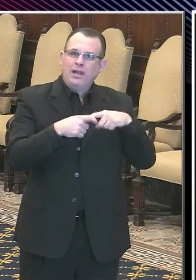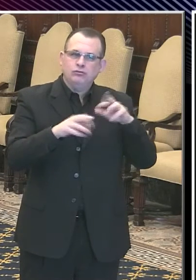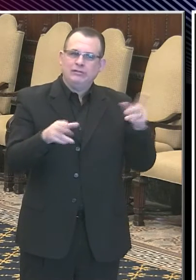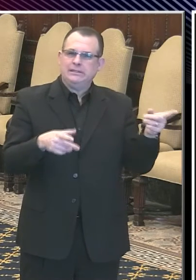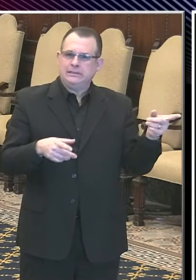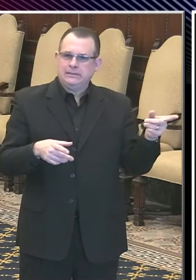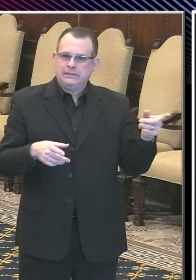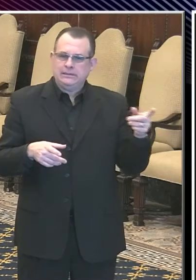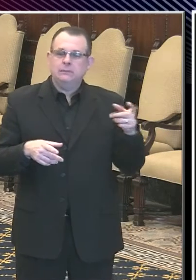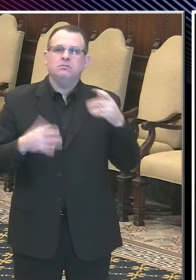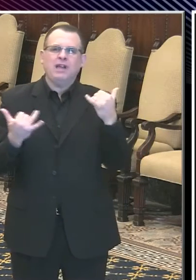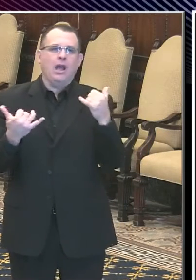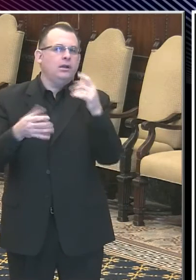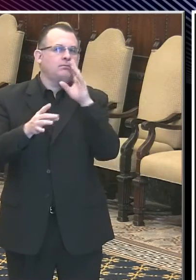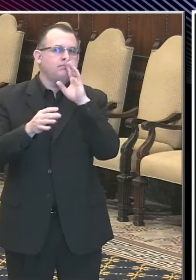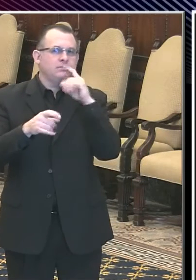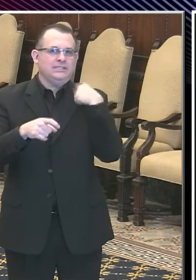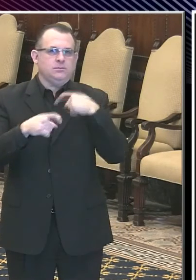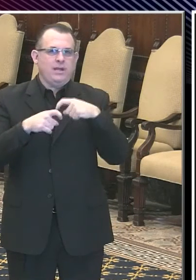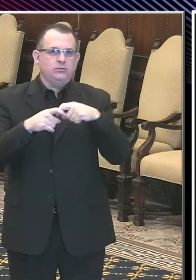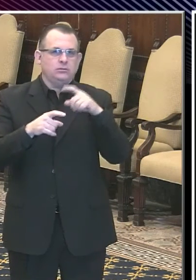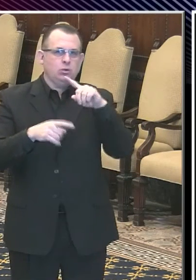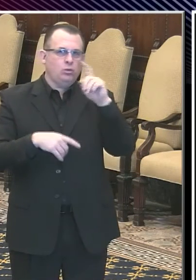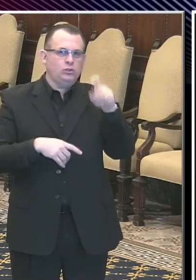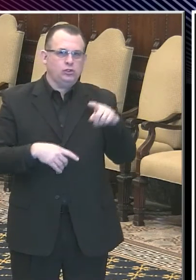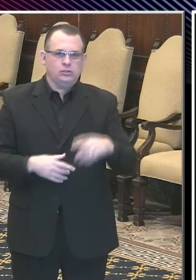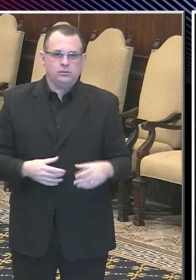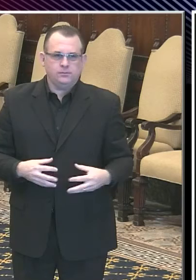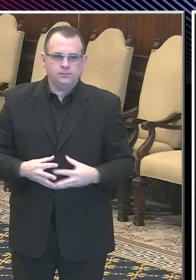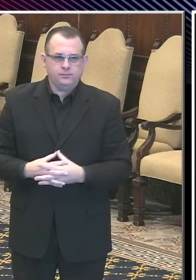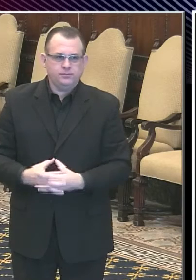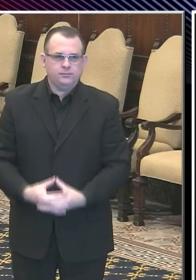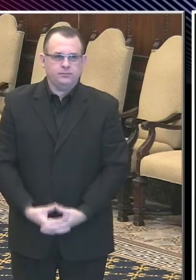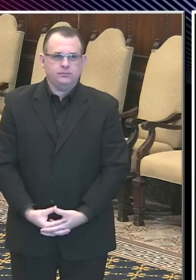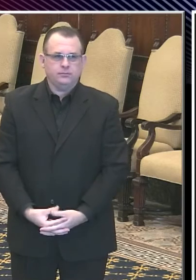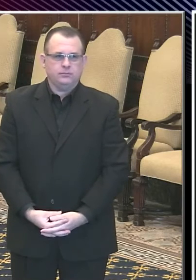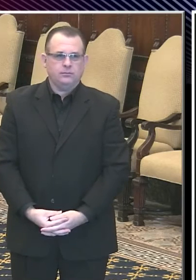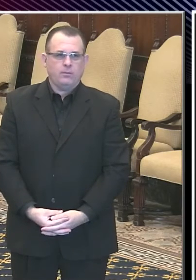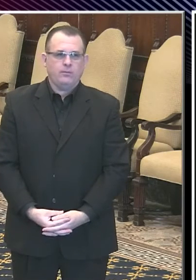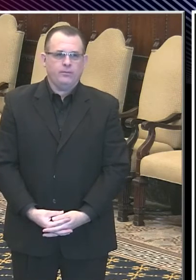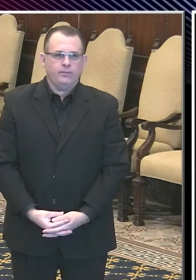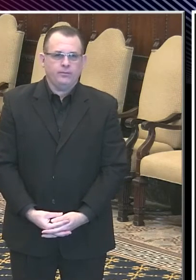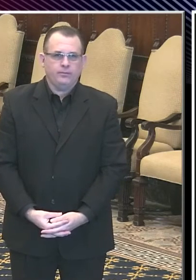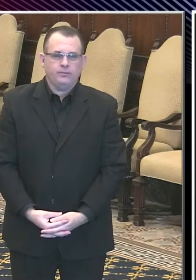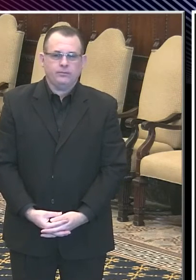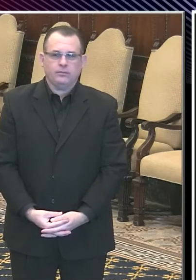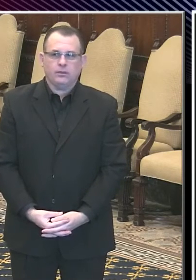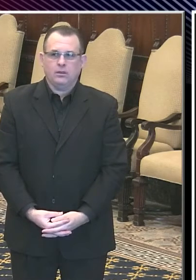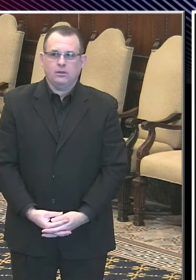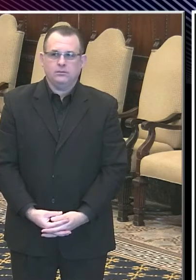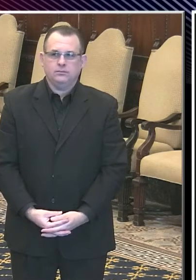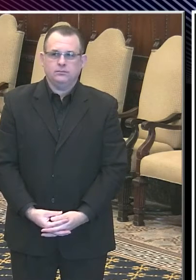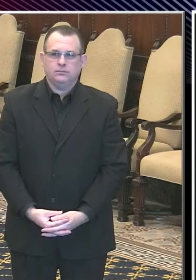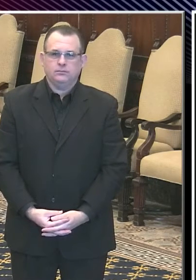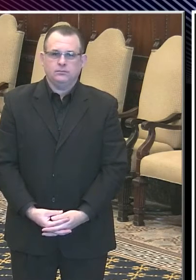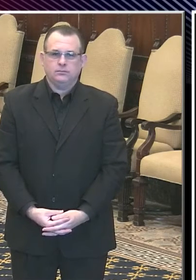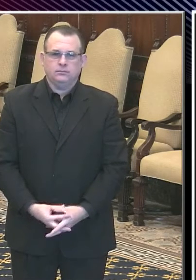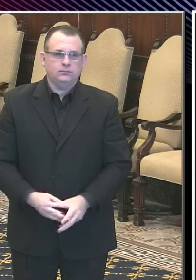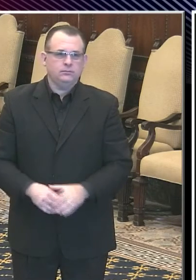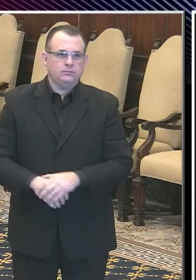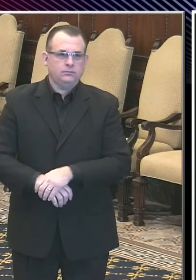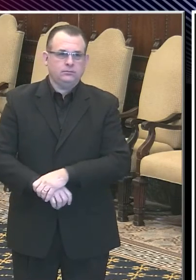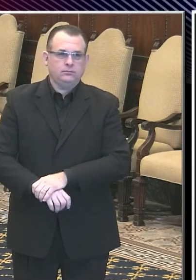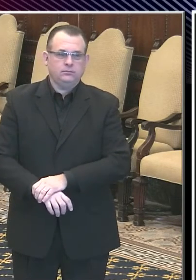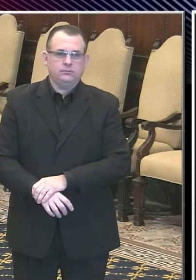ciudad el hecho de que los residentes están desechando materiales de protección personal. ¿Qué medidas está